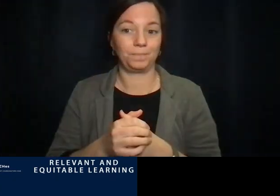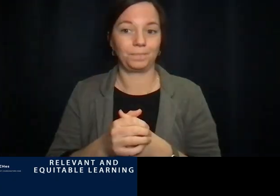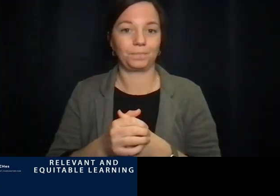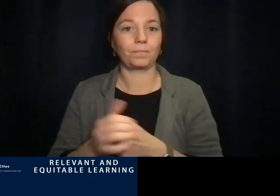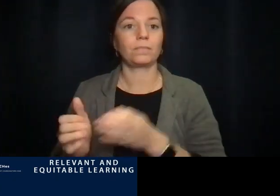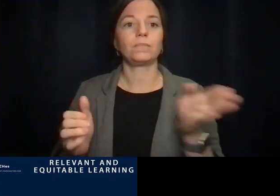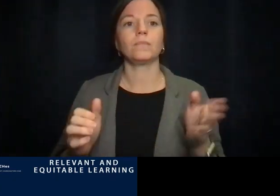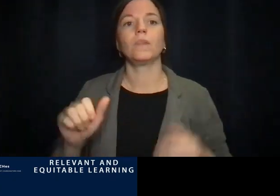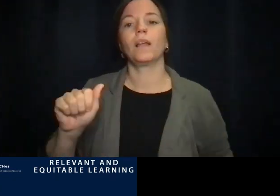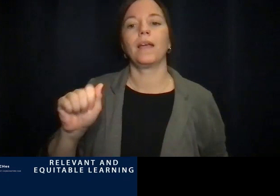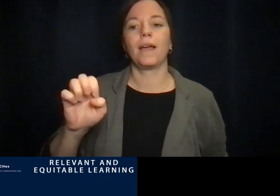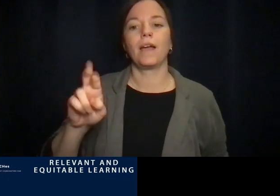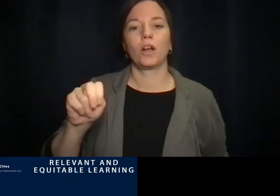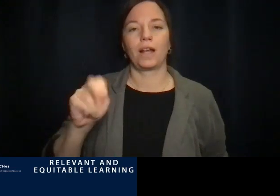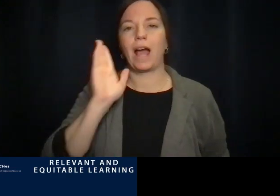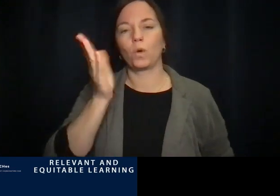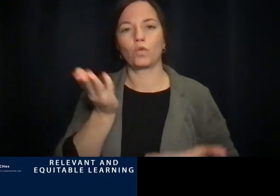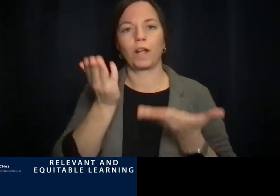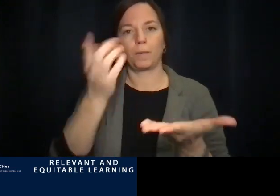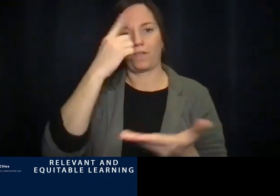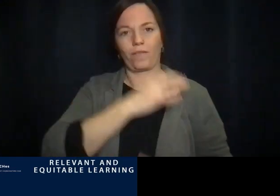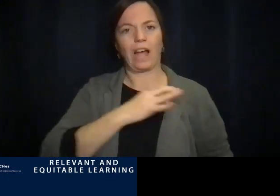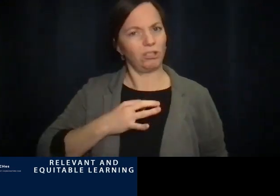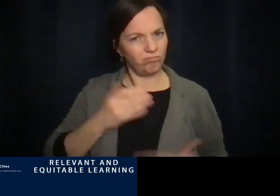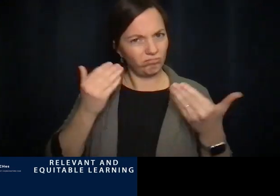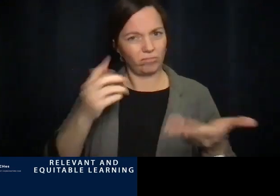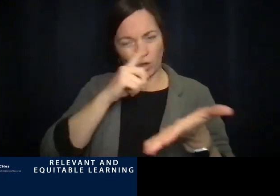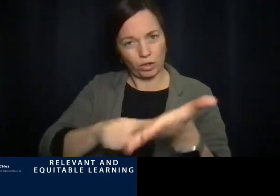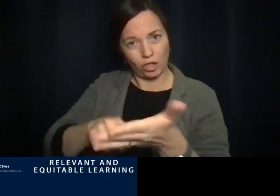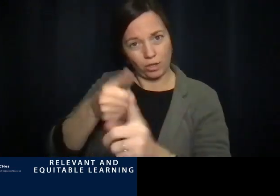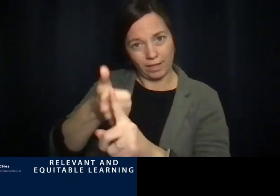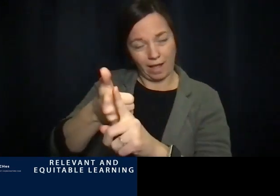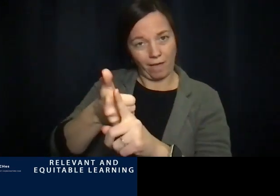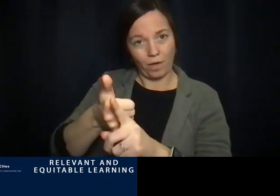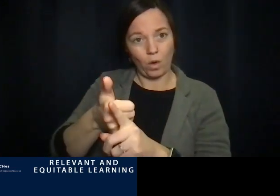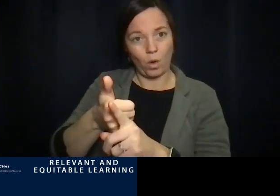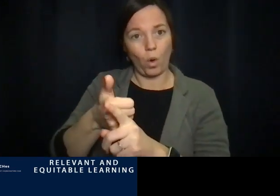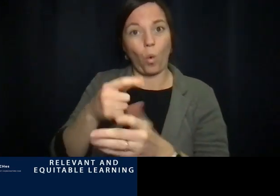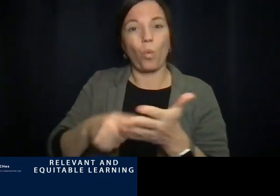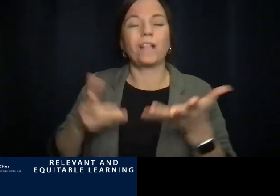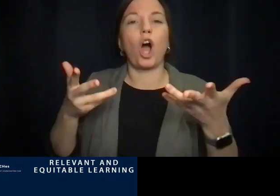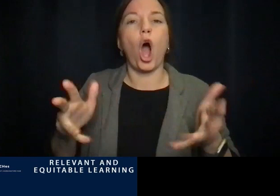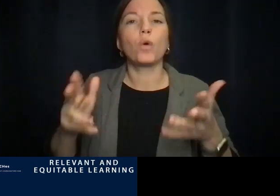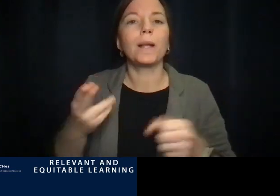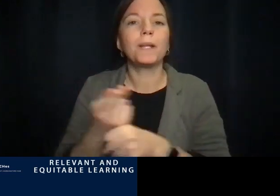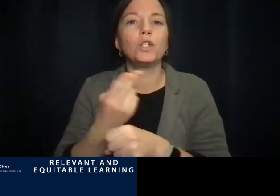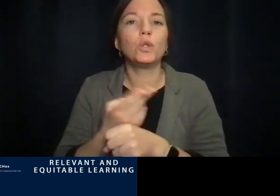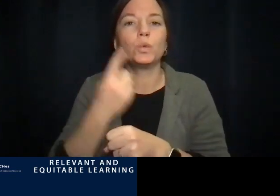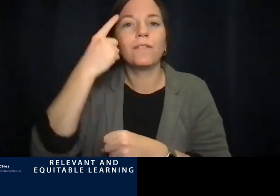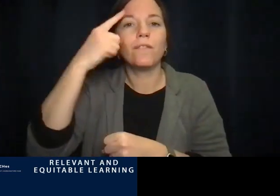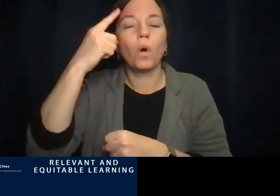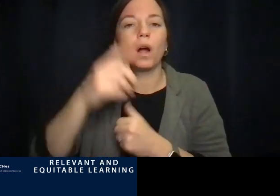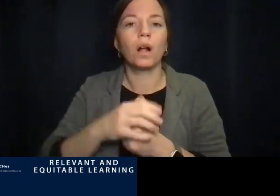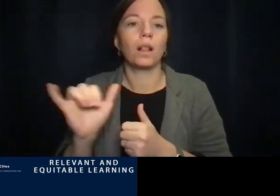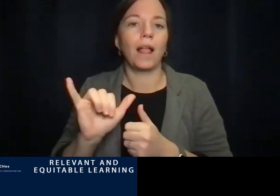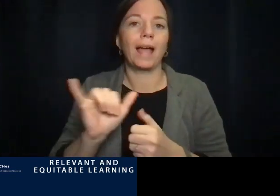and I would just recommend this as for faculty to do some research on on what it has been already been used for, like as far